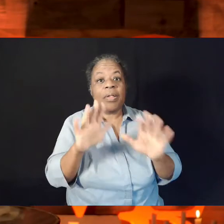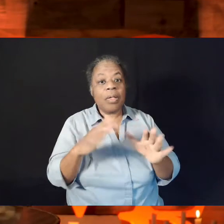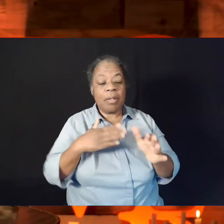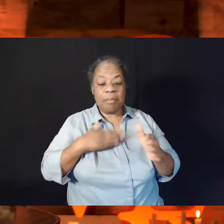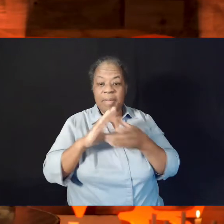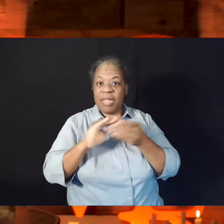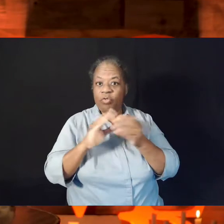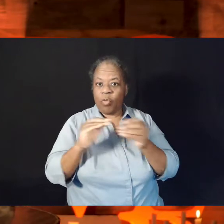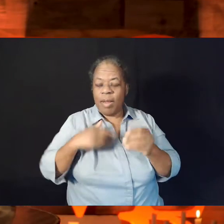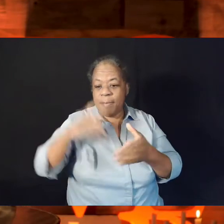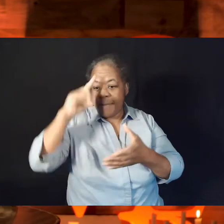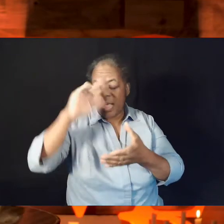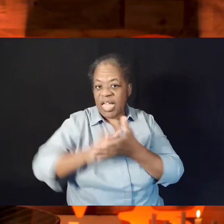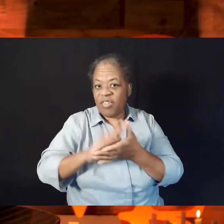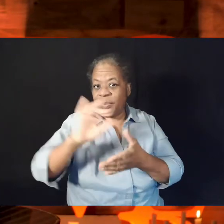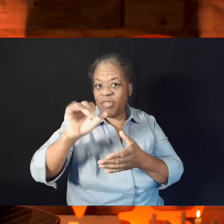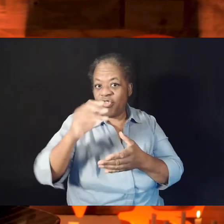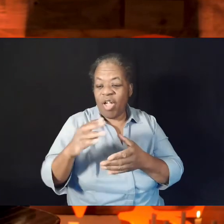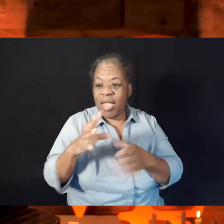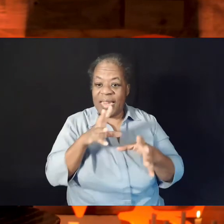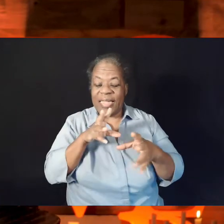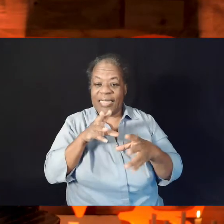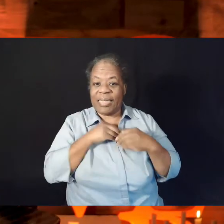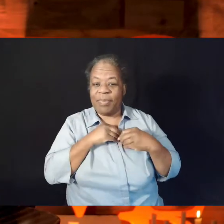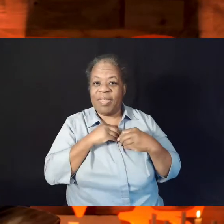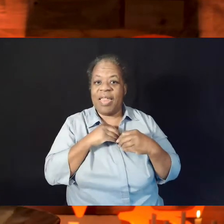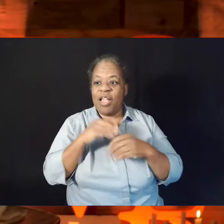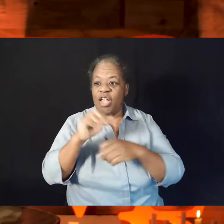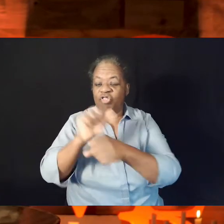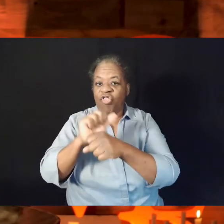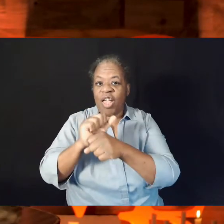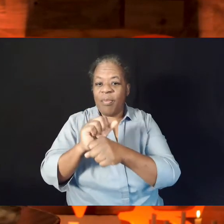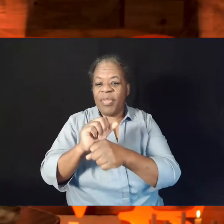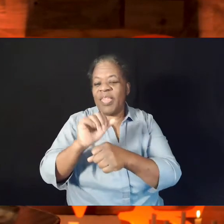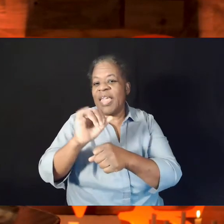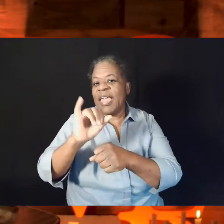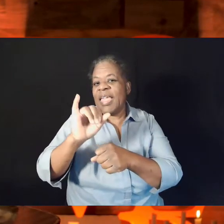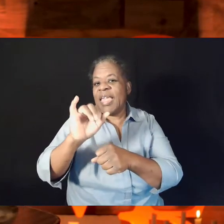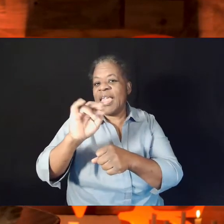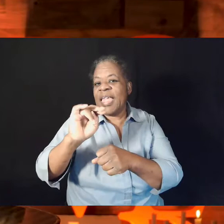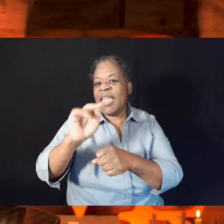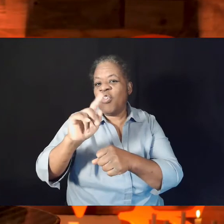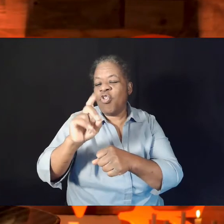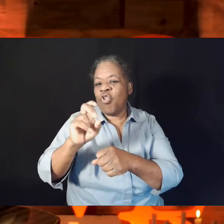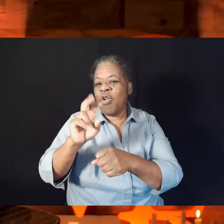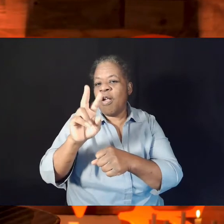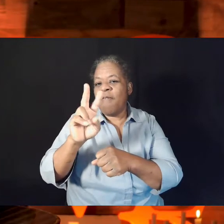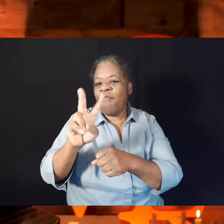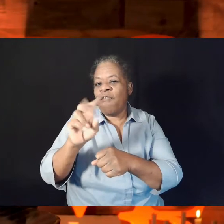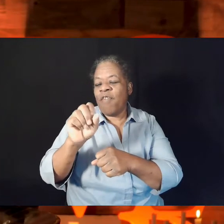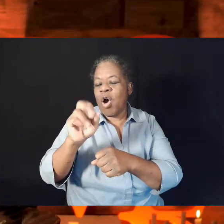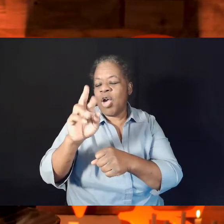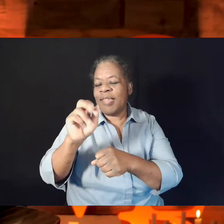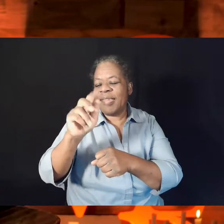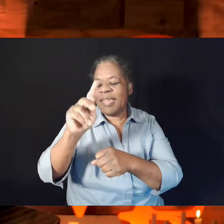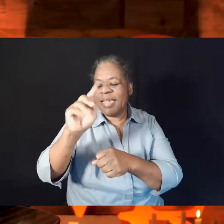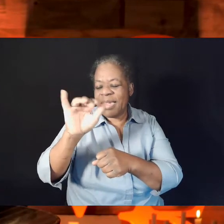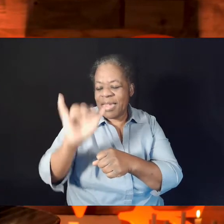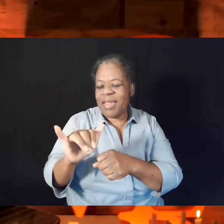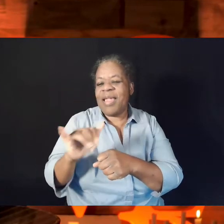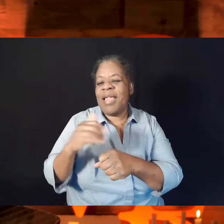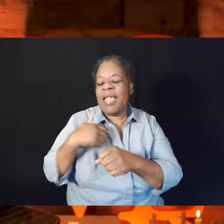position with InterVarsity Christian Fellowship and began working with college students in upstate New York, I was invited to join the staff